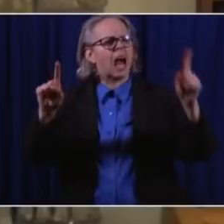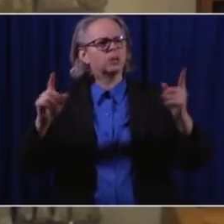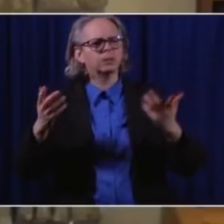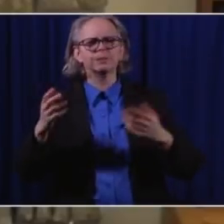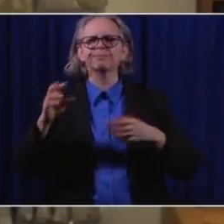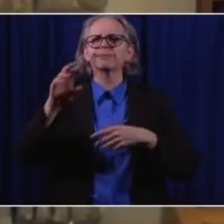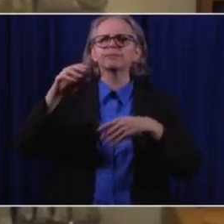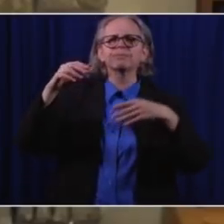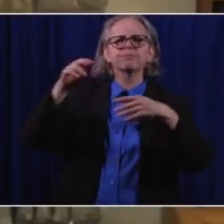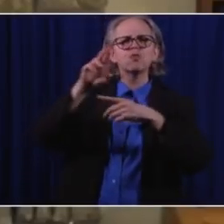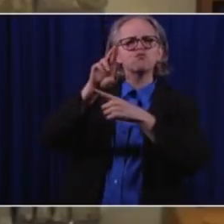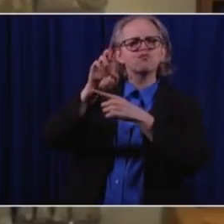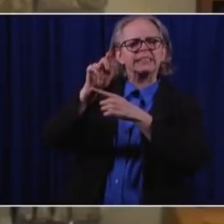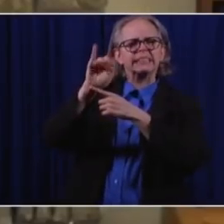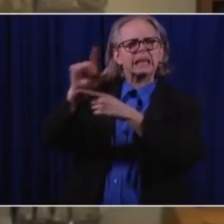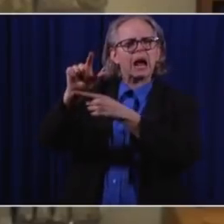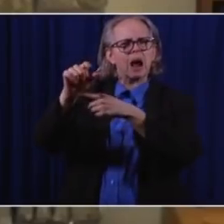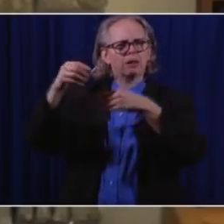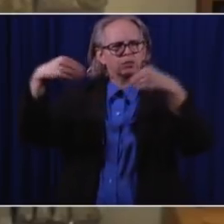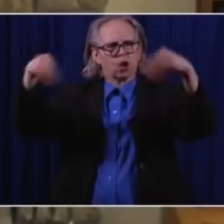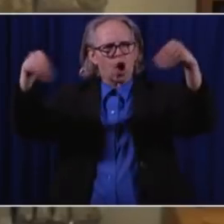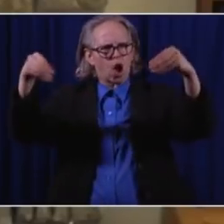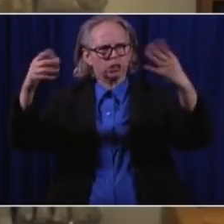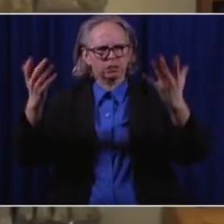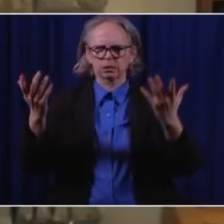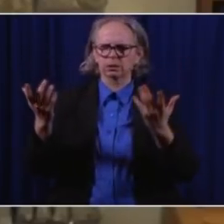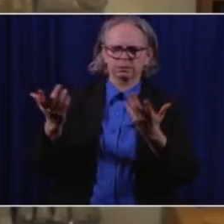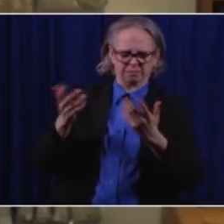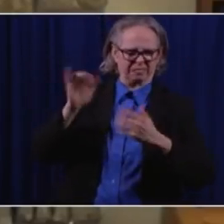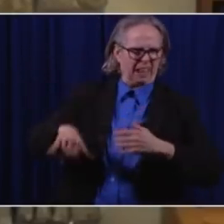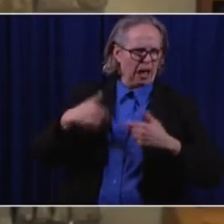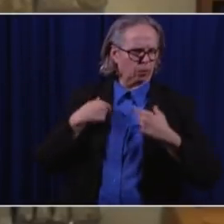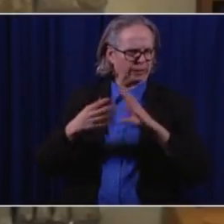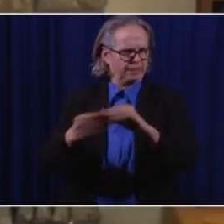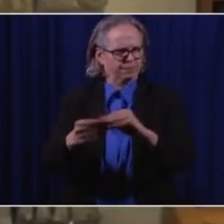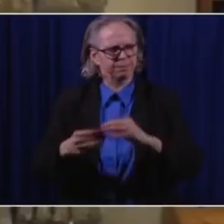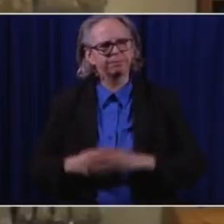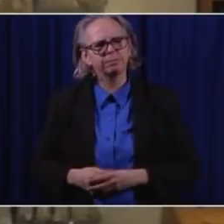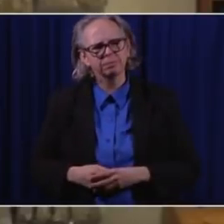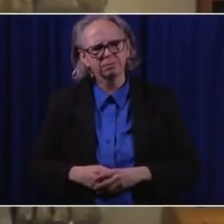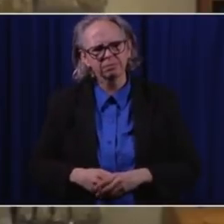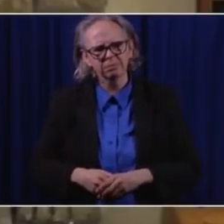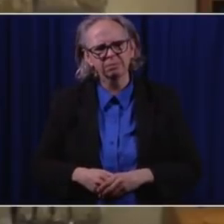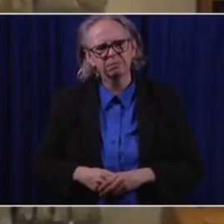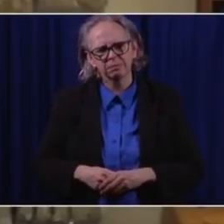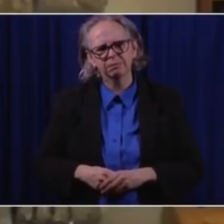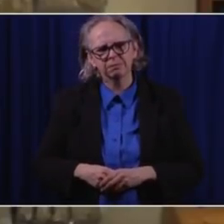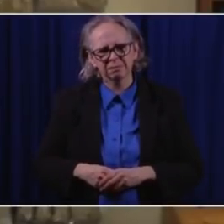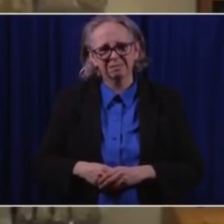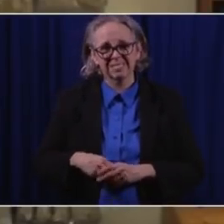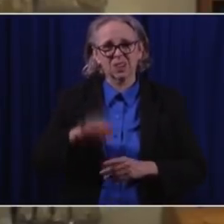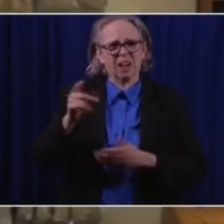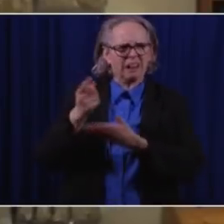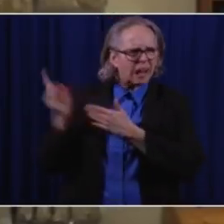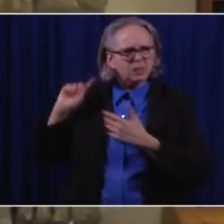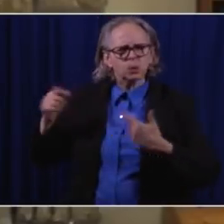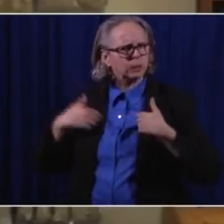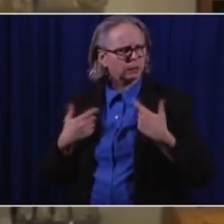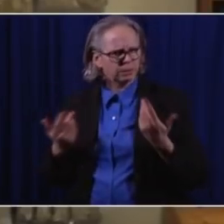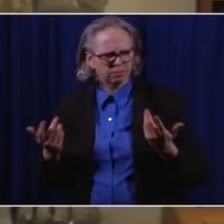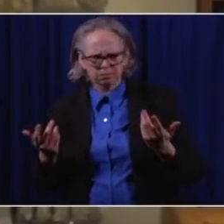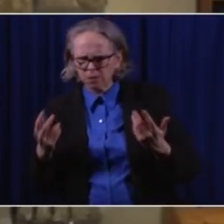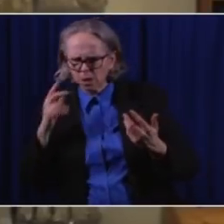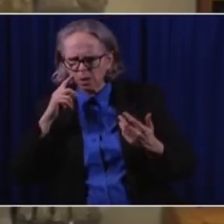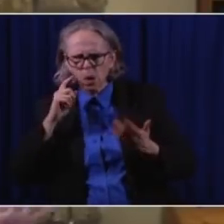news. Since we talked about enforcing the mask wearing in our retail establishments